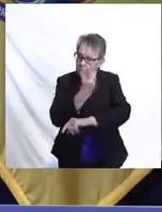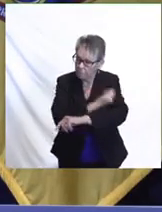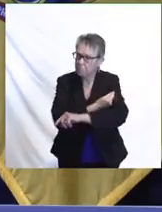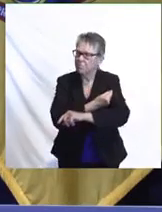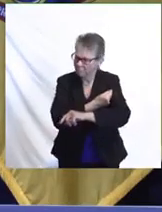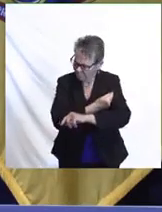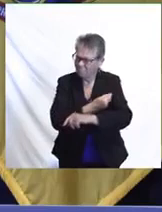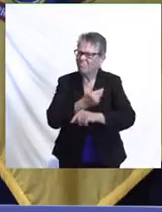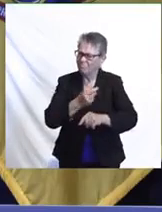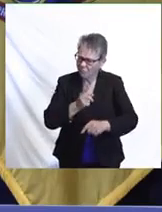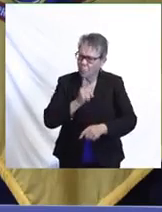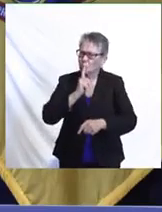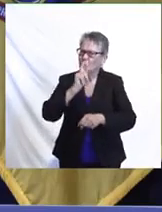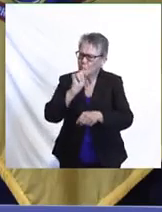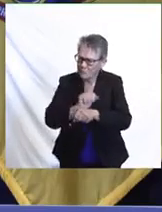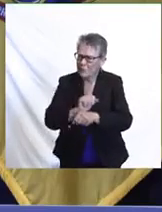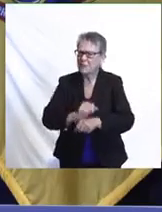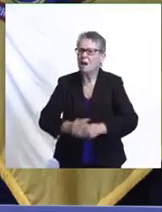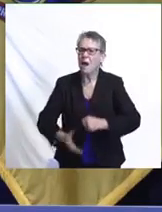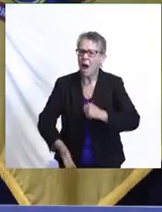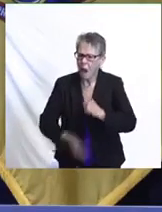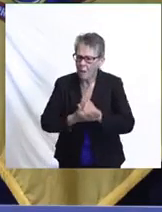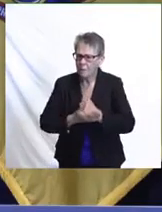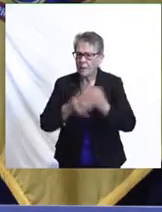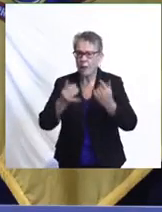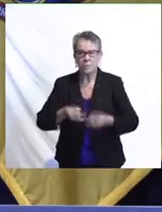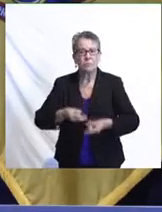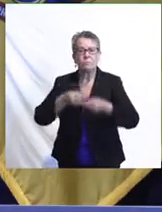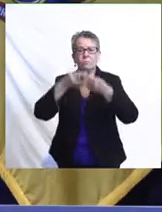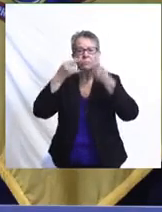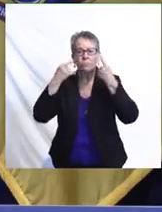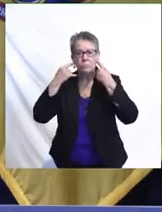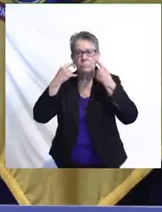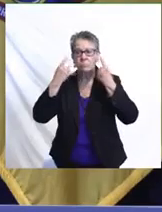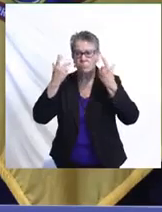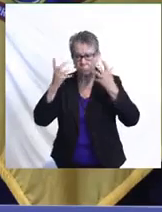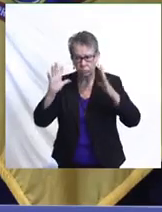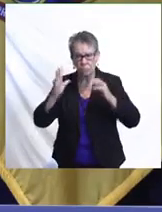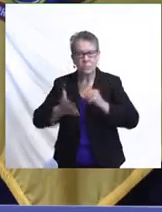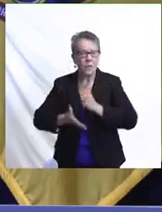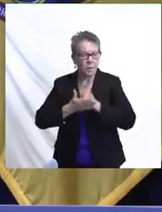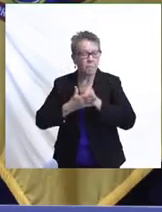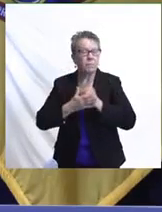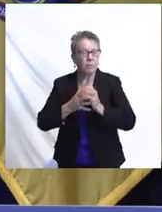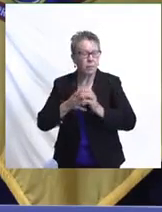inside and you're not with folks whose status you know or can verify.